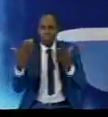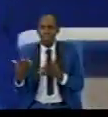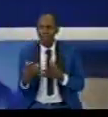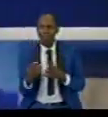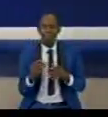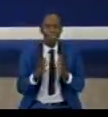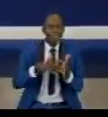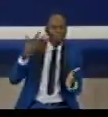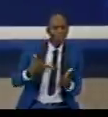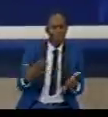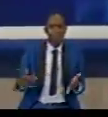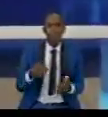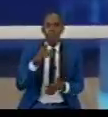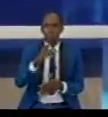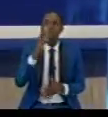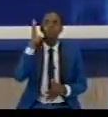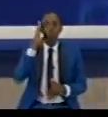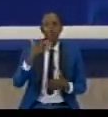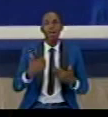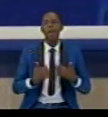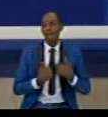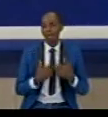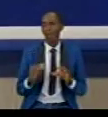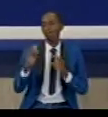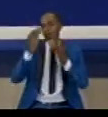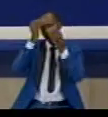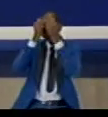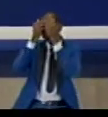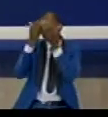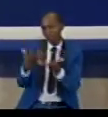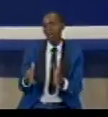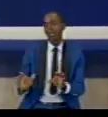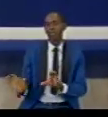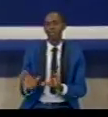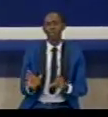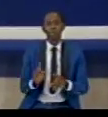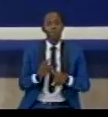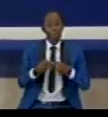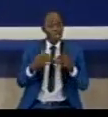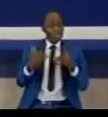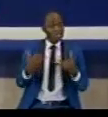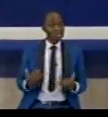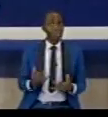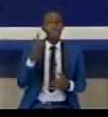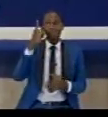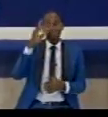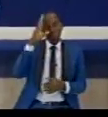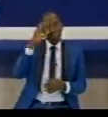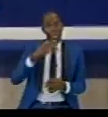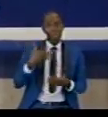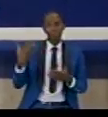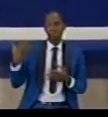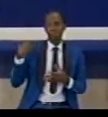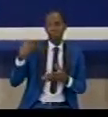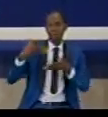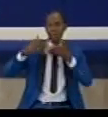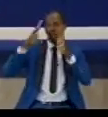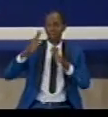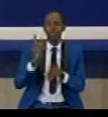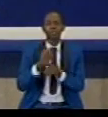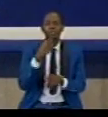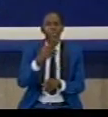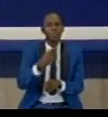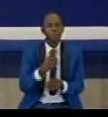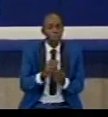how much rather than when he says to thee wash and